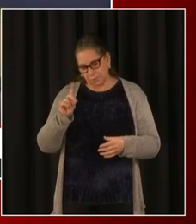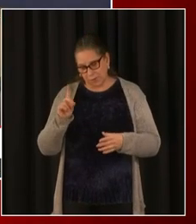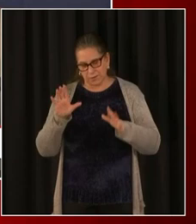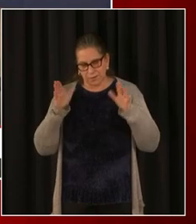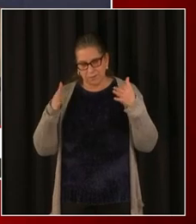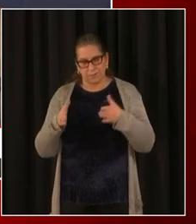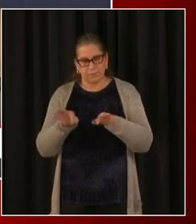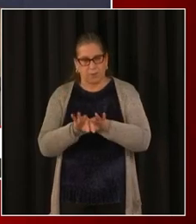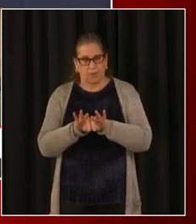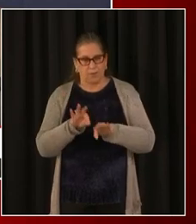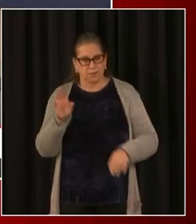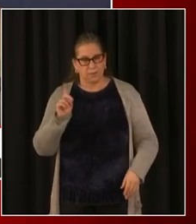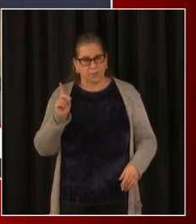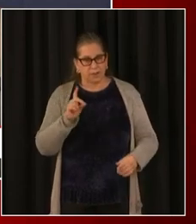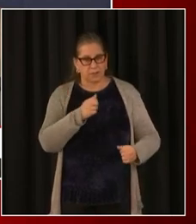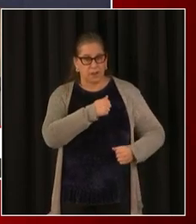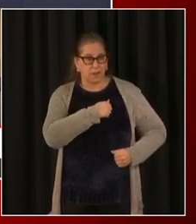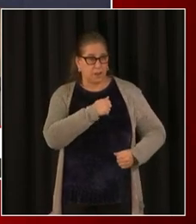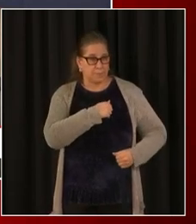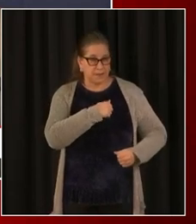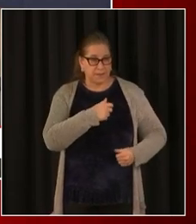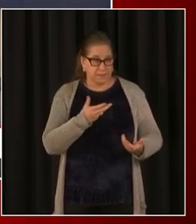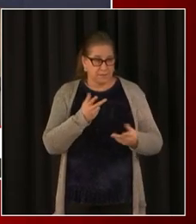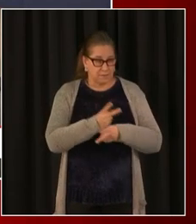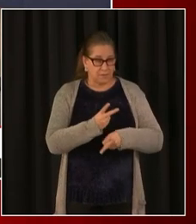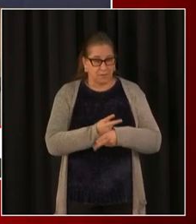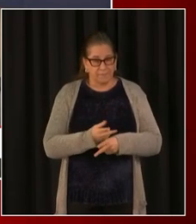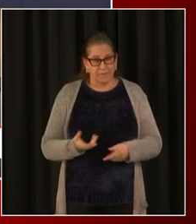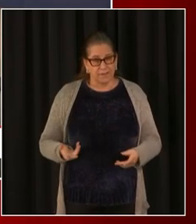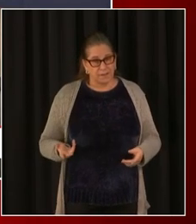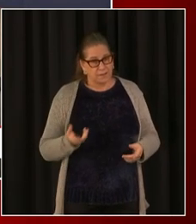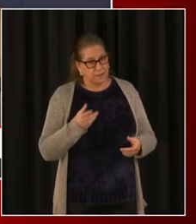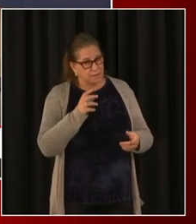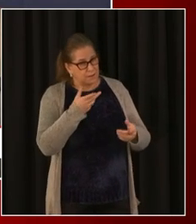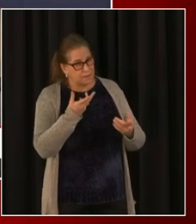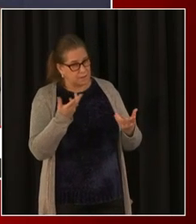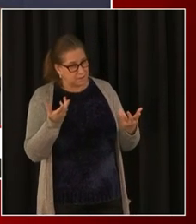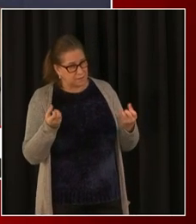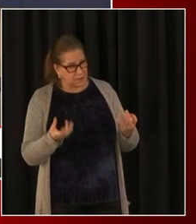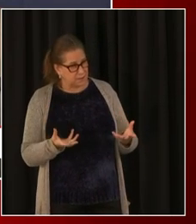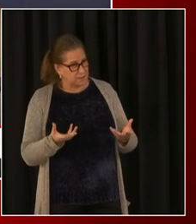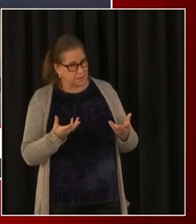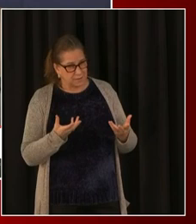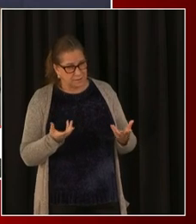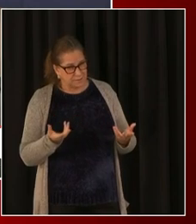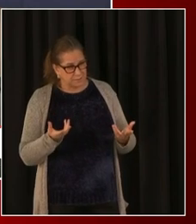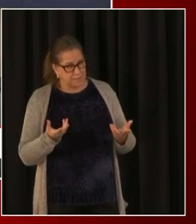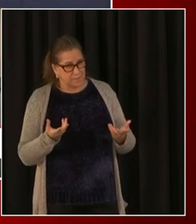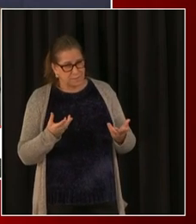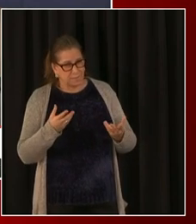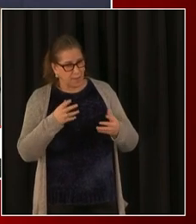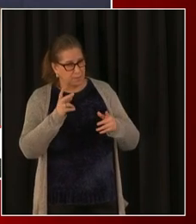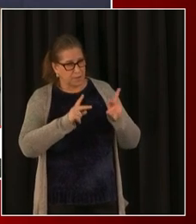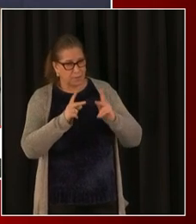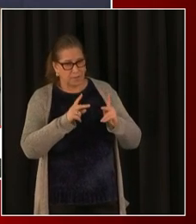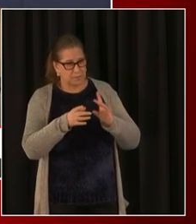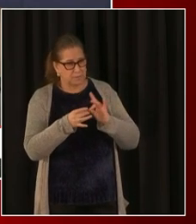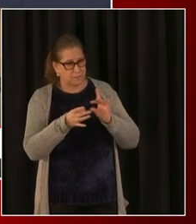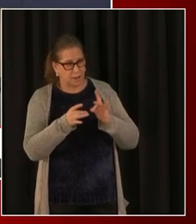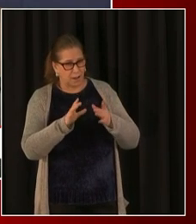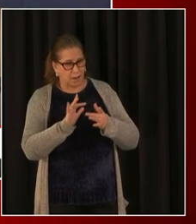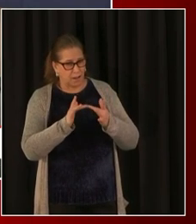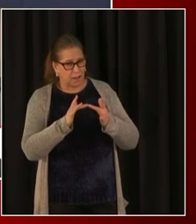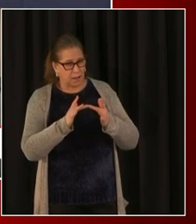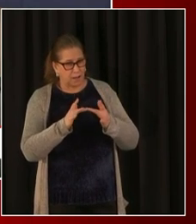much video circulating online. Was that, and not to be too vulgar here, but the officer beaten